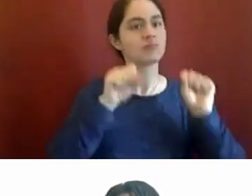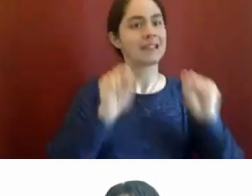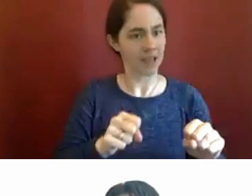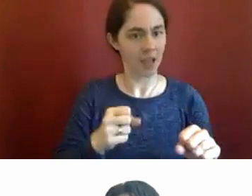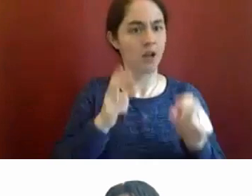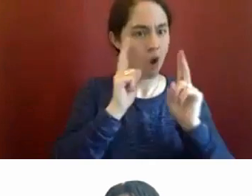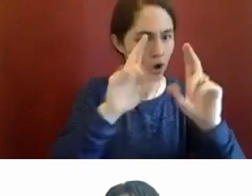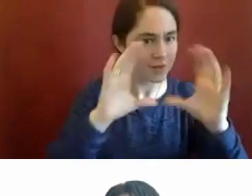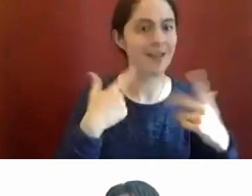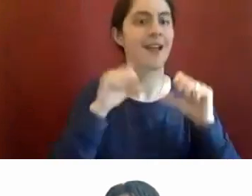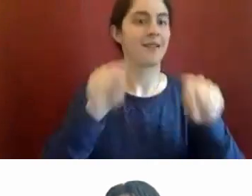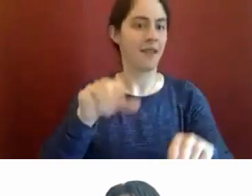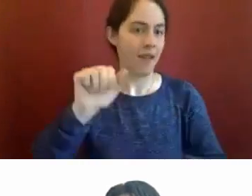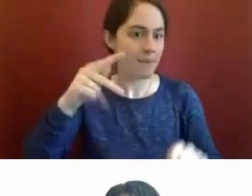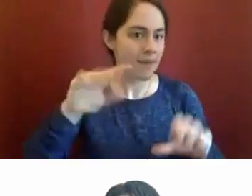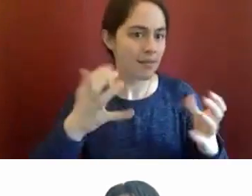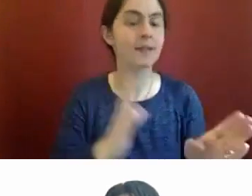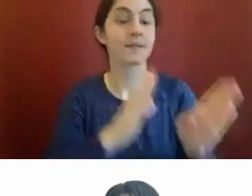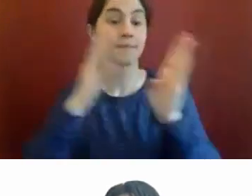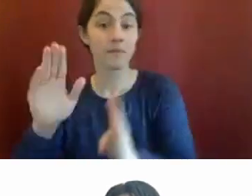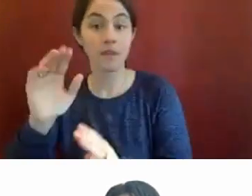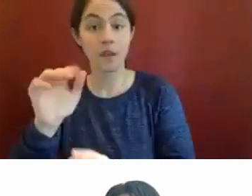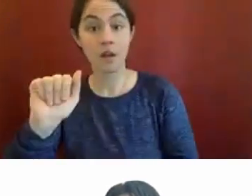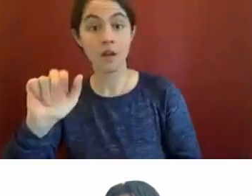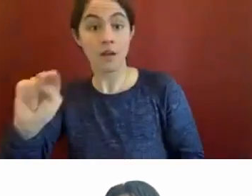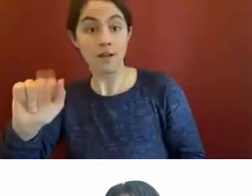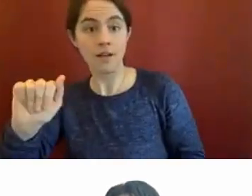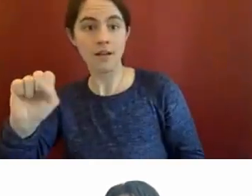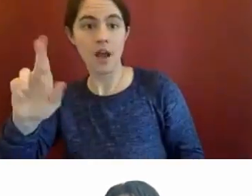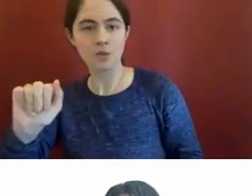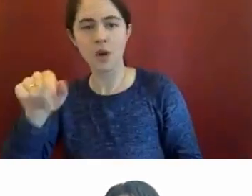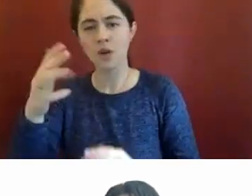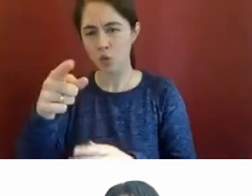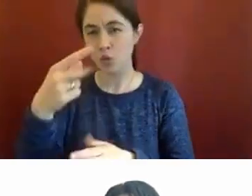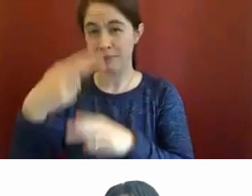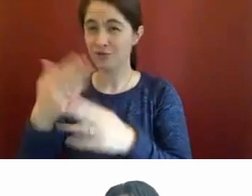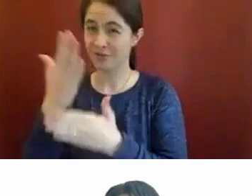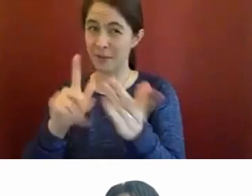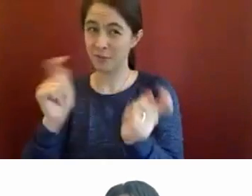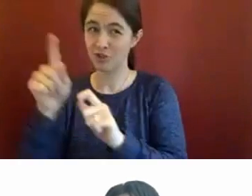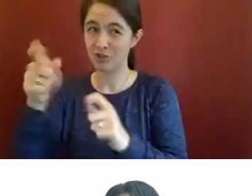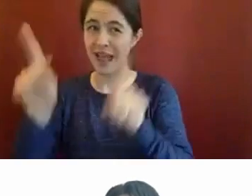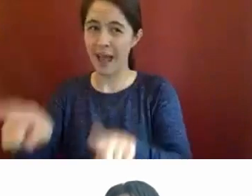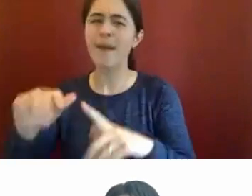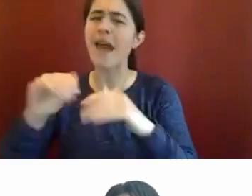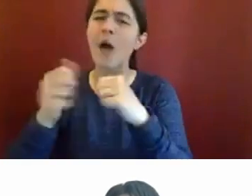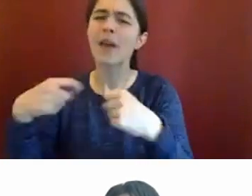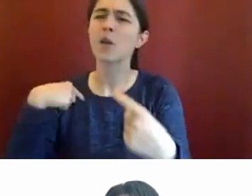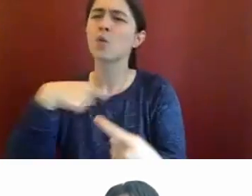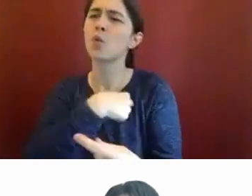what would you, for you and Nasra, what would you ask to change in the system so that more students get access to